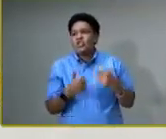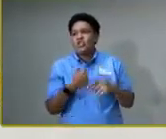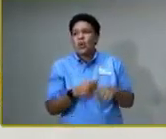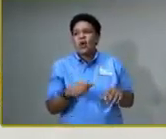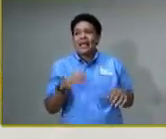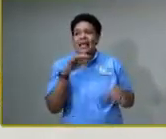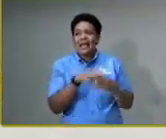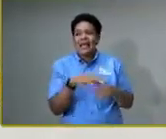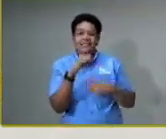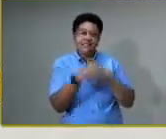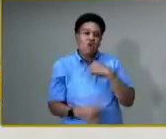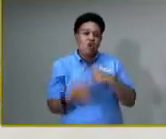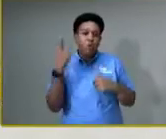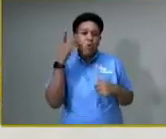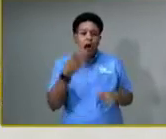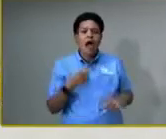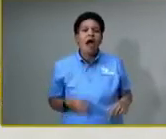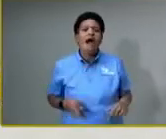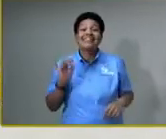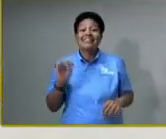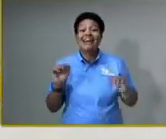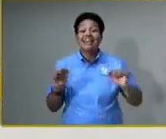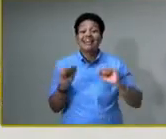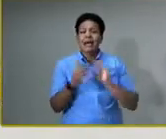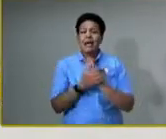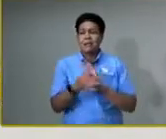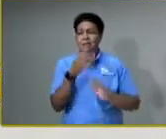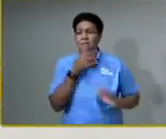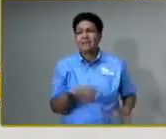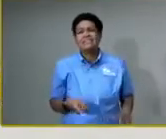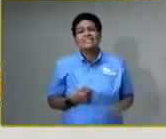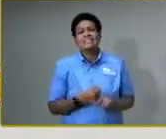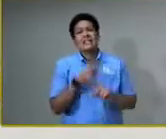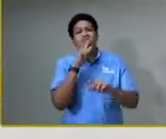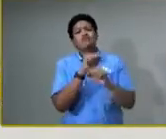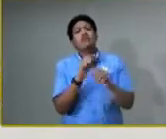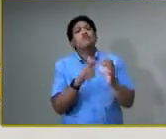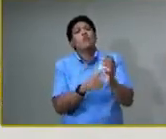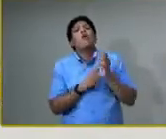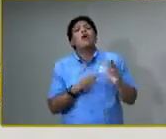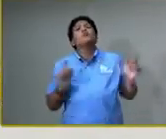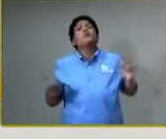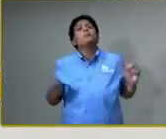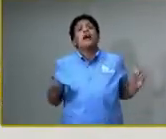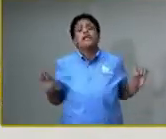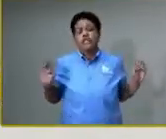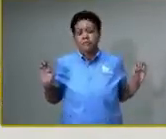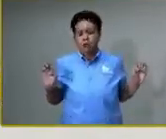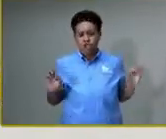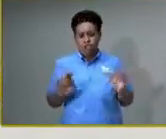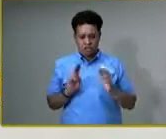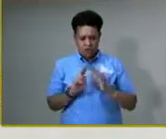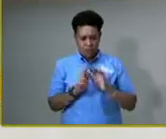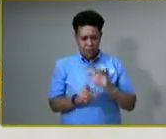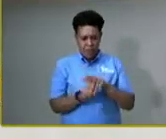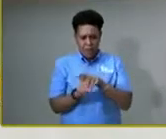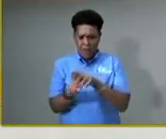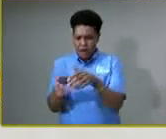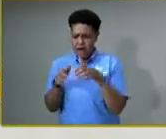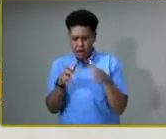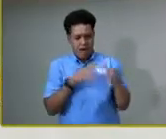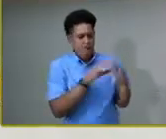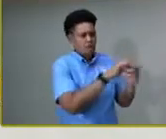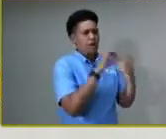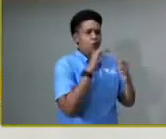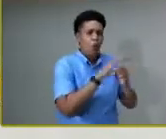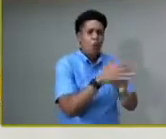surgeries, because that capacity is required to deal with the emergency cases around COVID